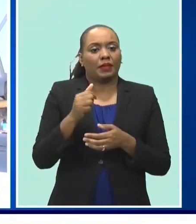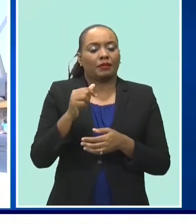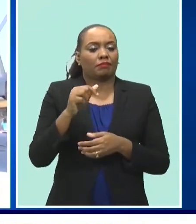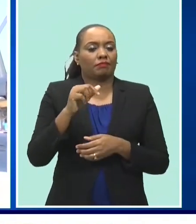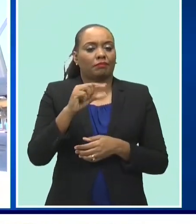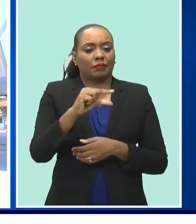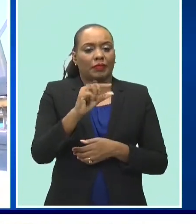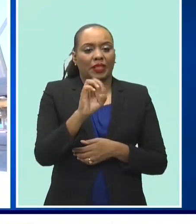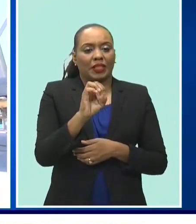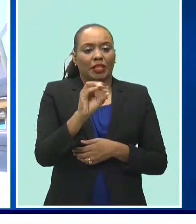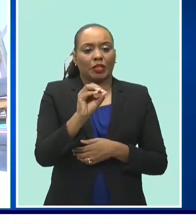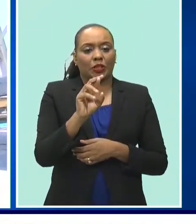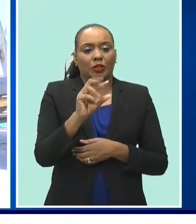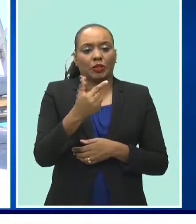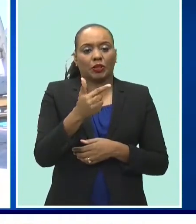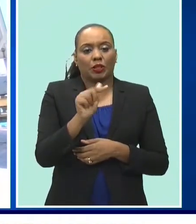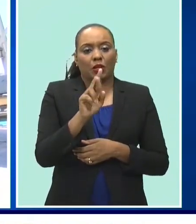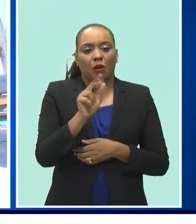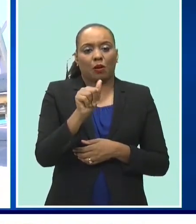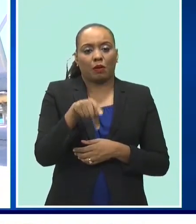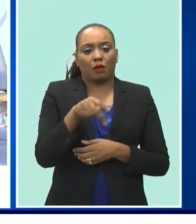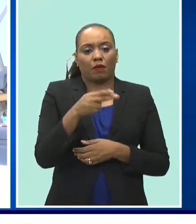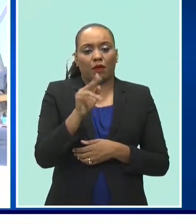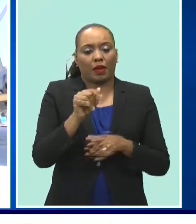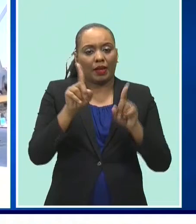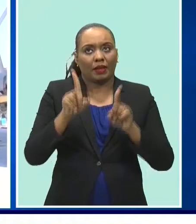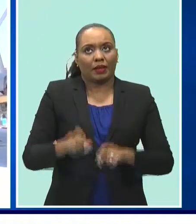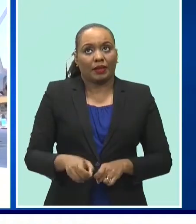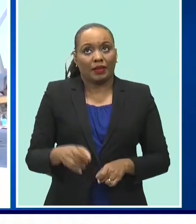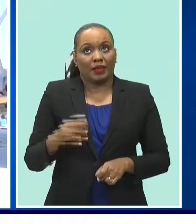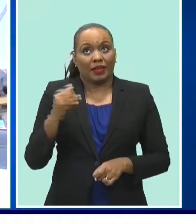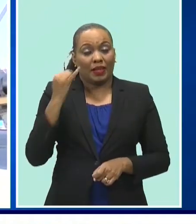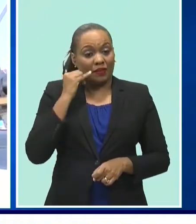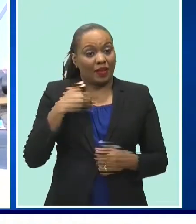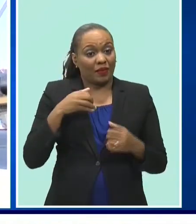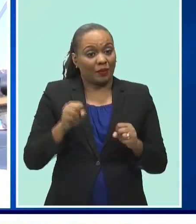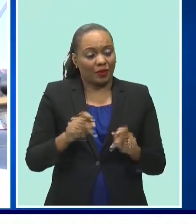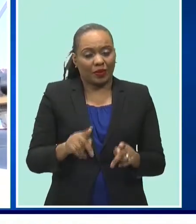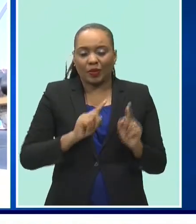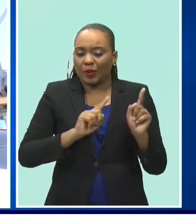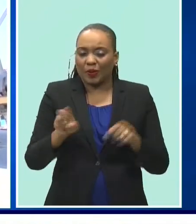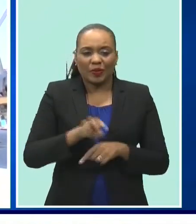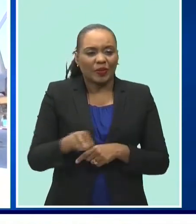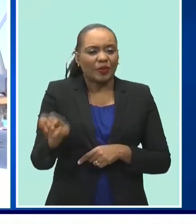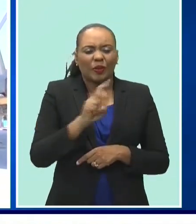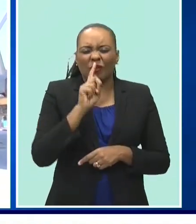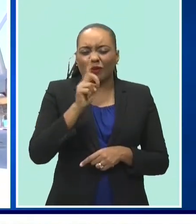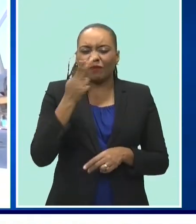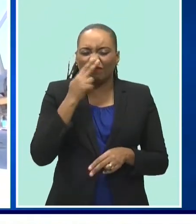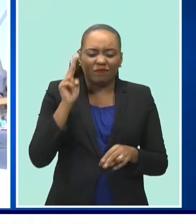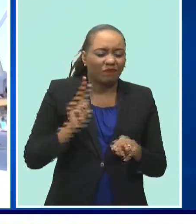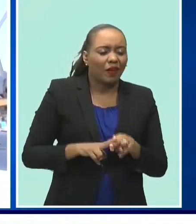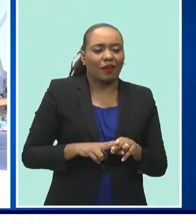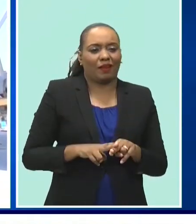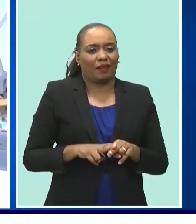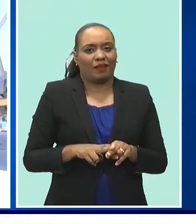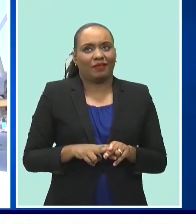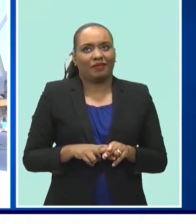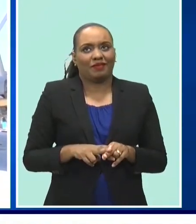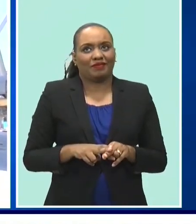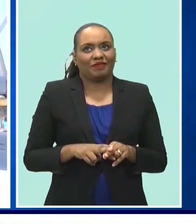exams. And yeah, if you do get a chance to go on this tour, I highly recommend it. It's very fun, and